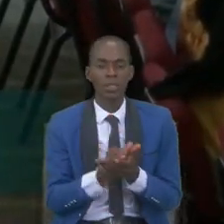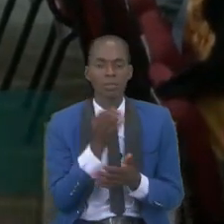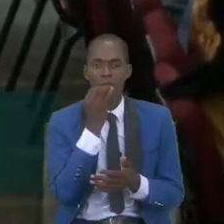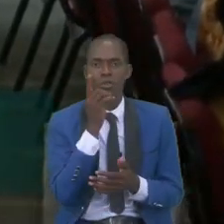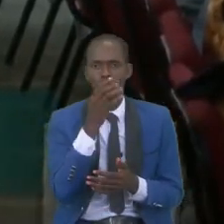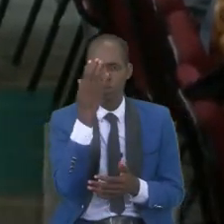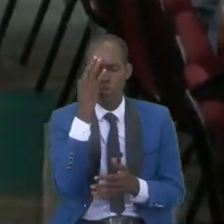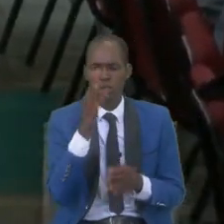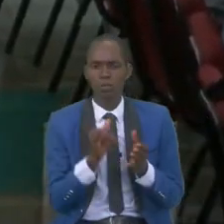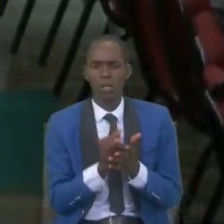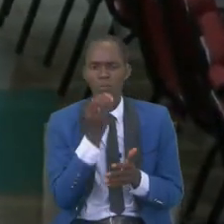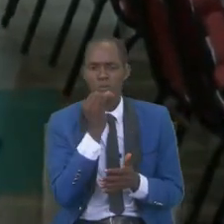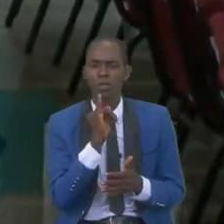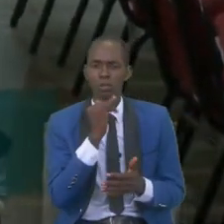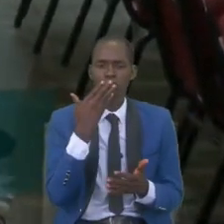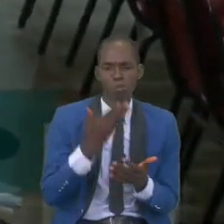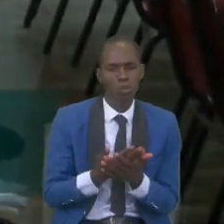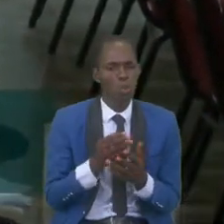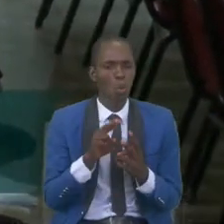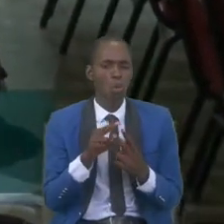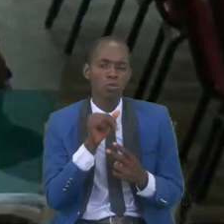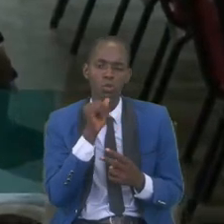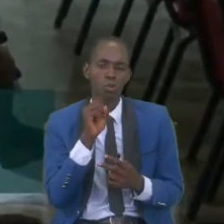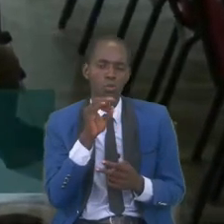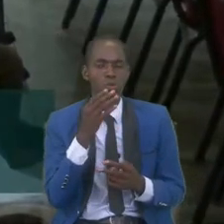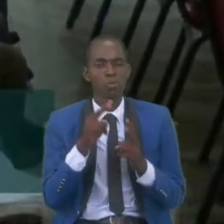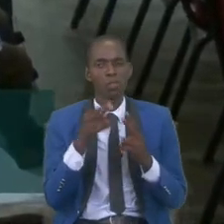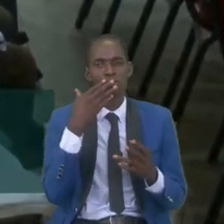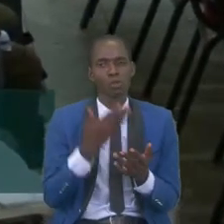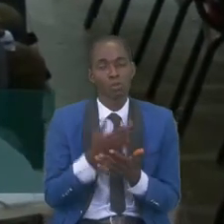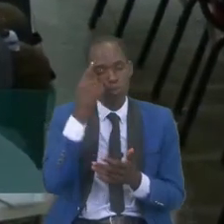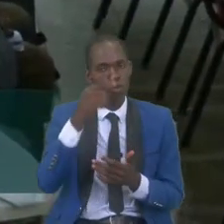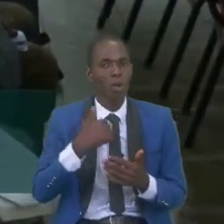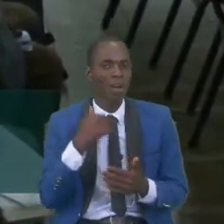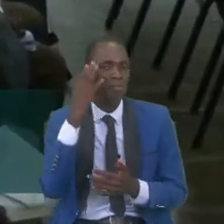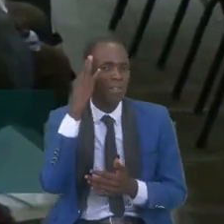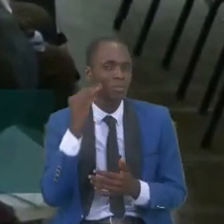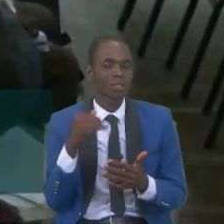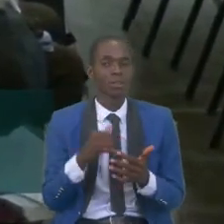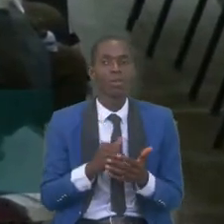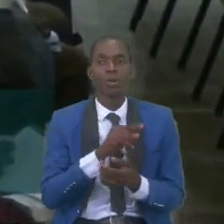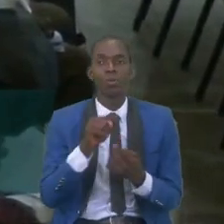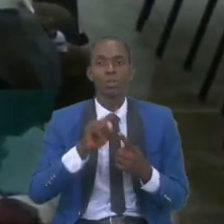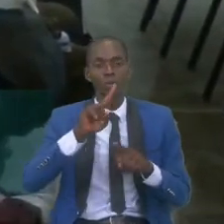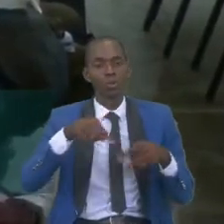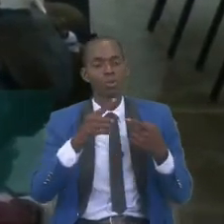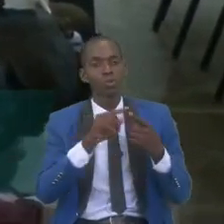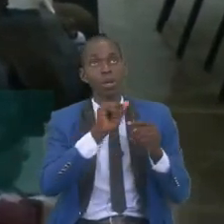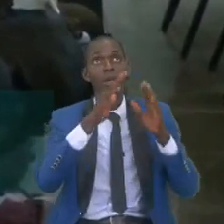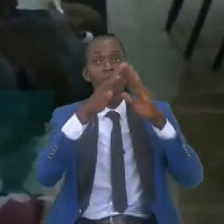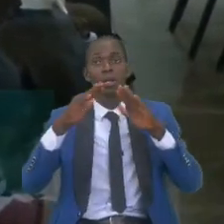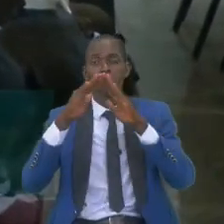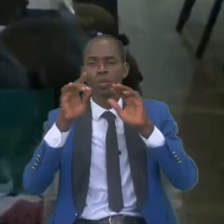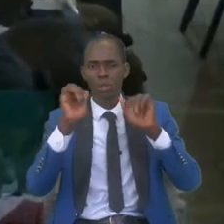it's good or not so very good because you have experienced it. It's like when you get to a community, you can tell in